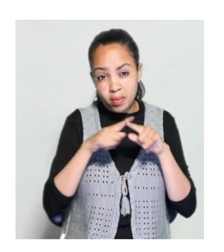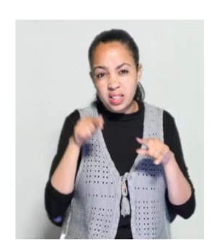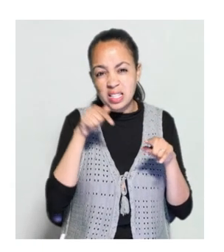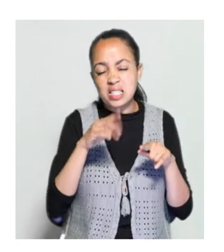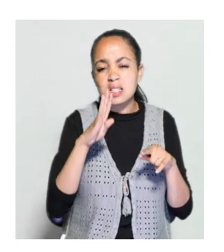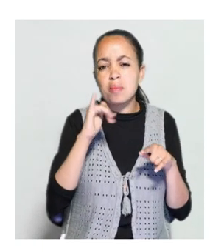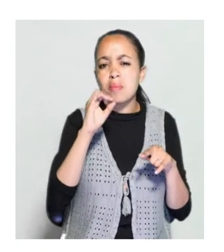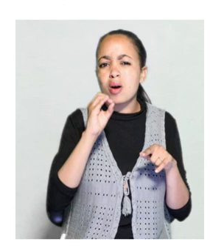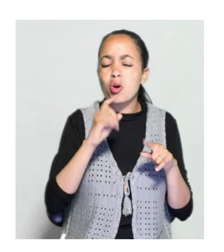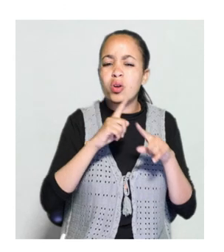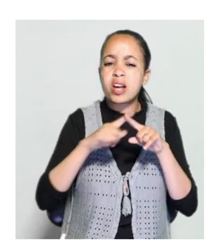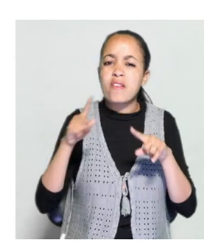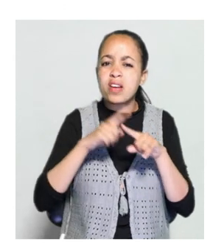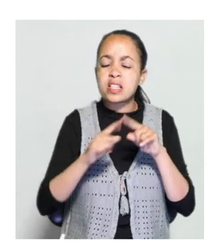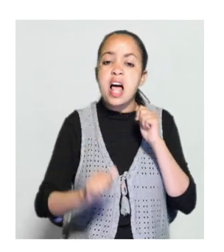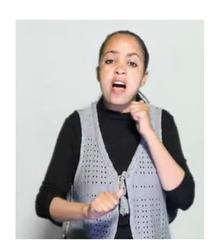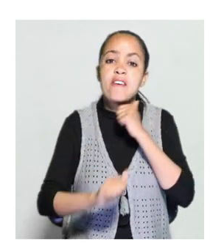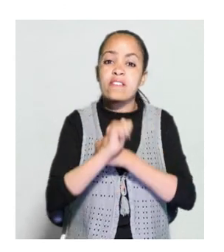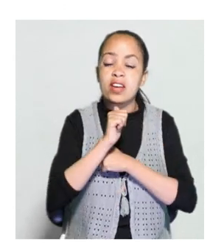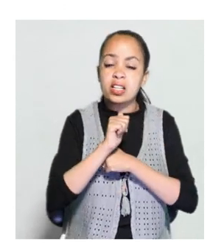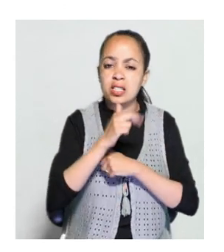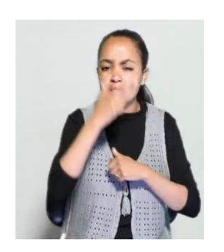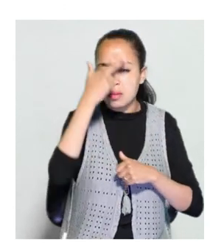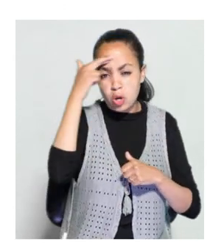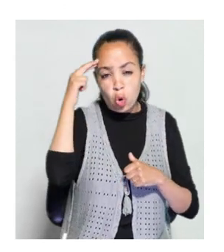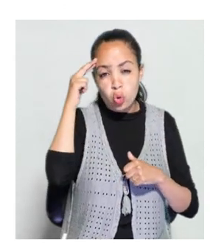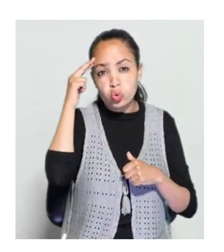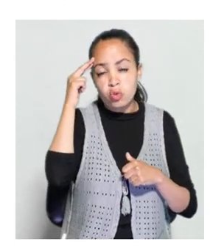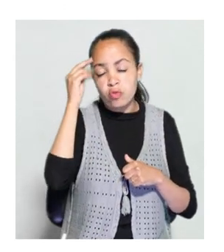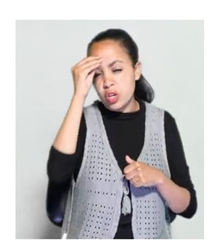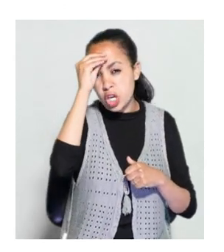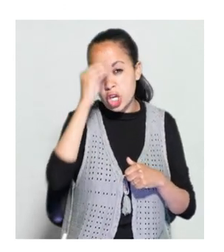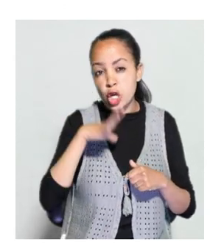this biodiversity is widely affected because of